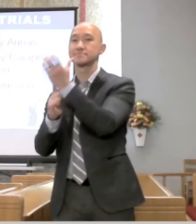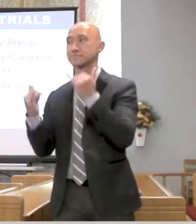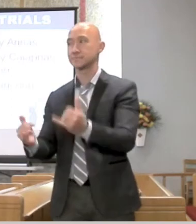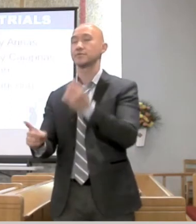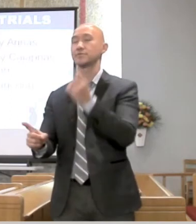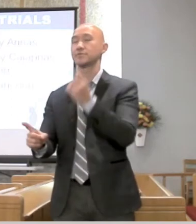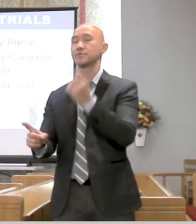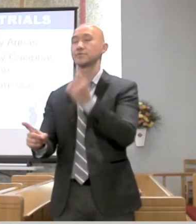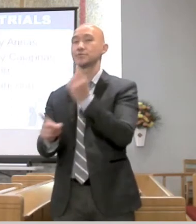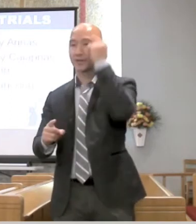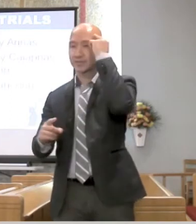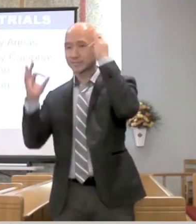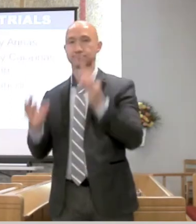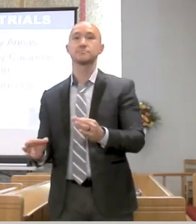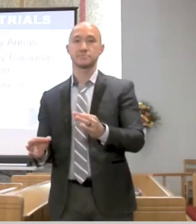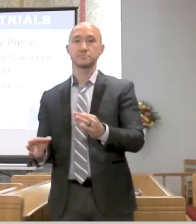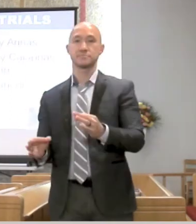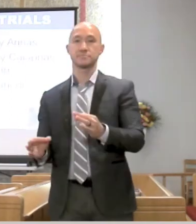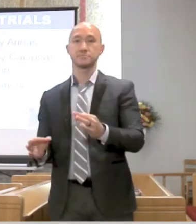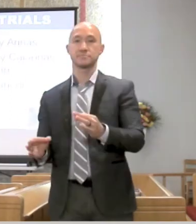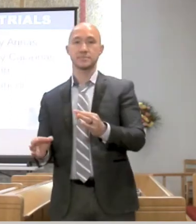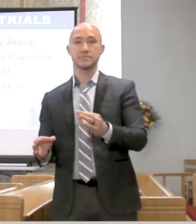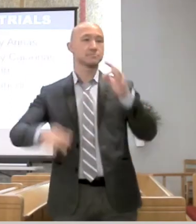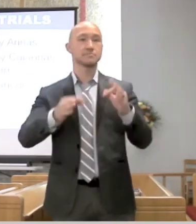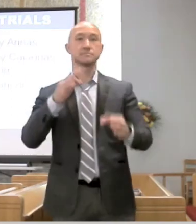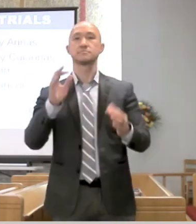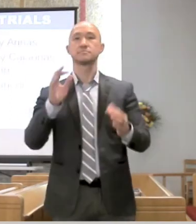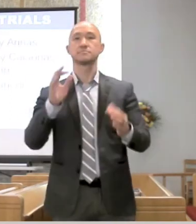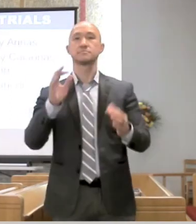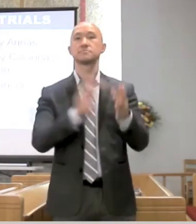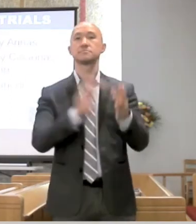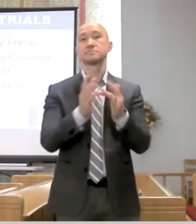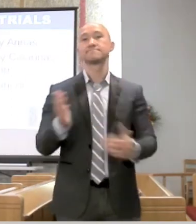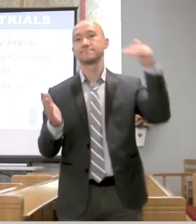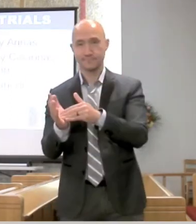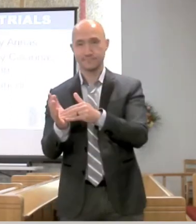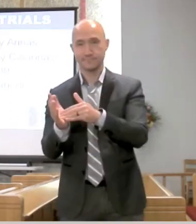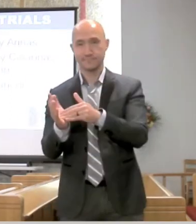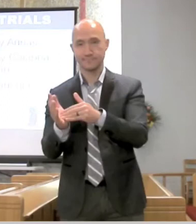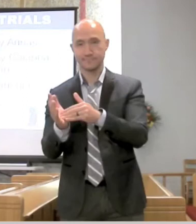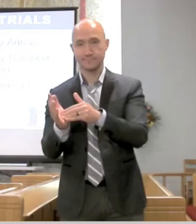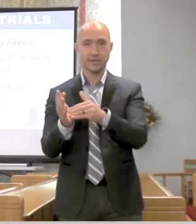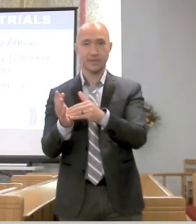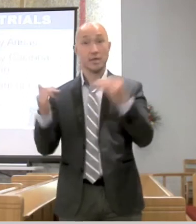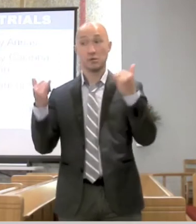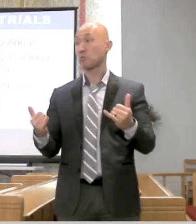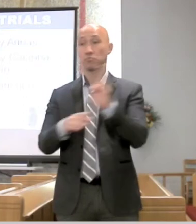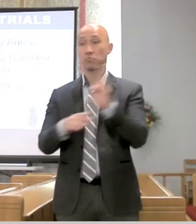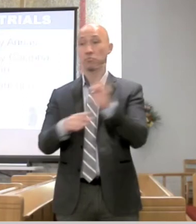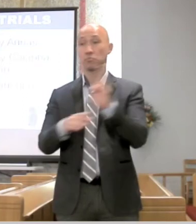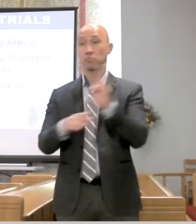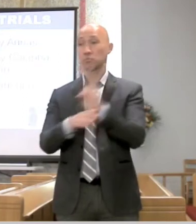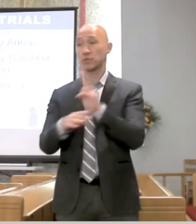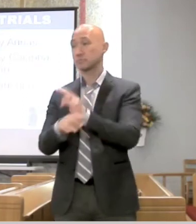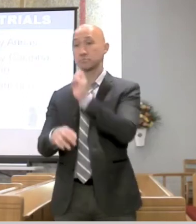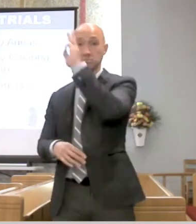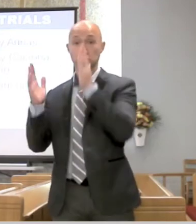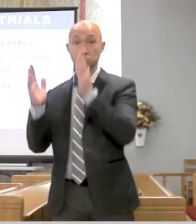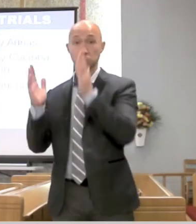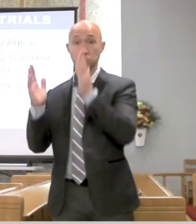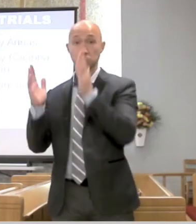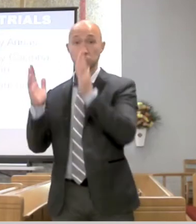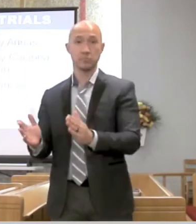already decided to do the night before. So they weren't looking for any votes. They weren't looking for any new witnesses. They weren't giving Jesus an opportunity for him to